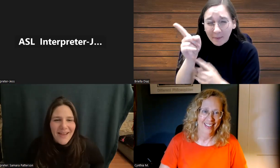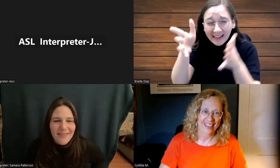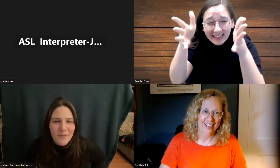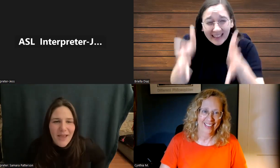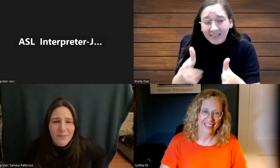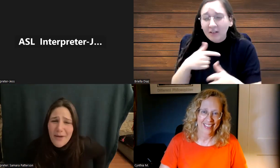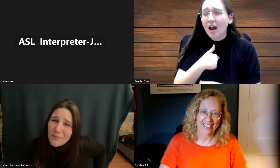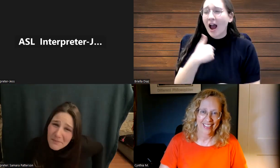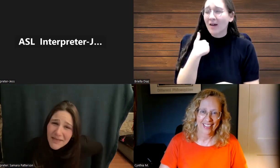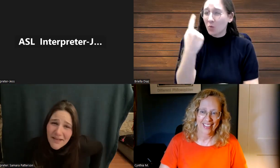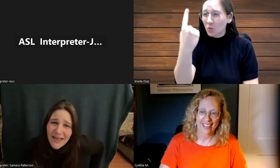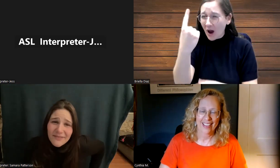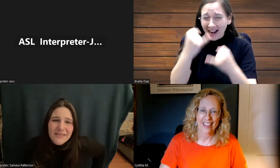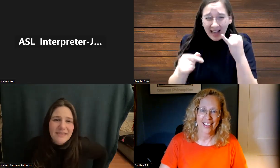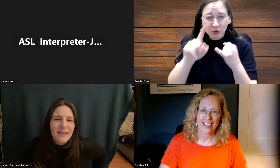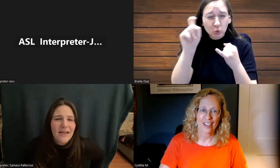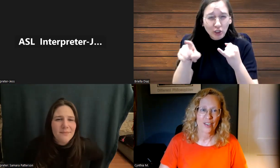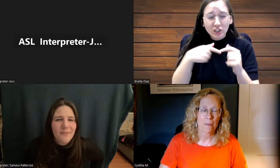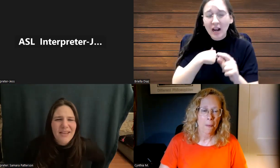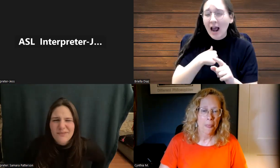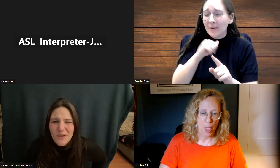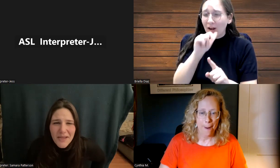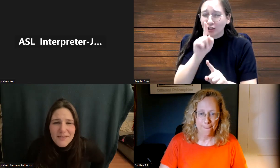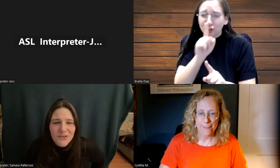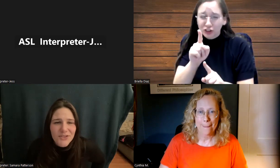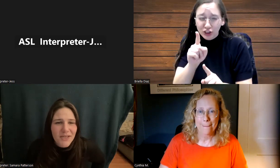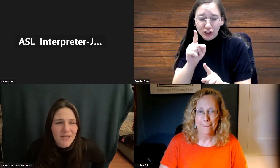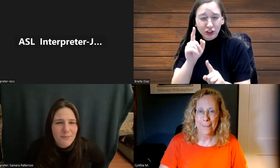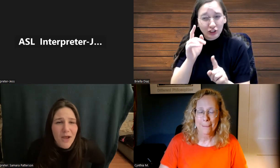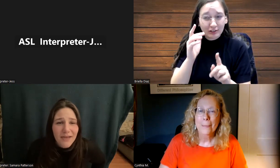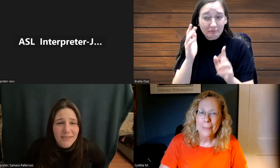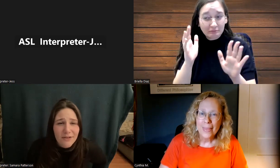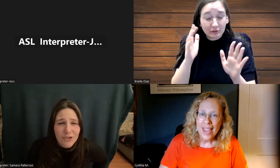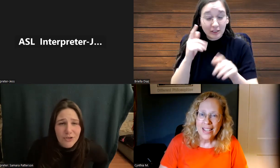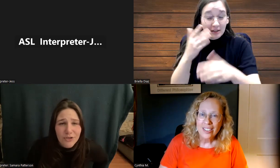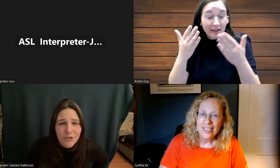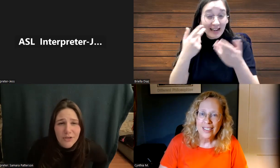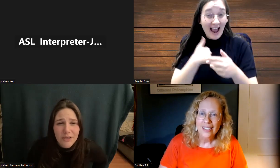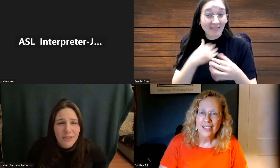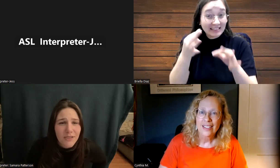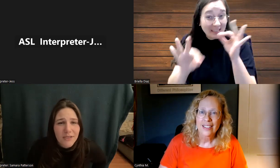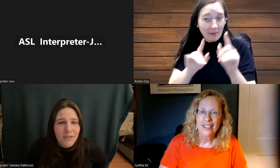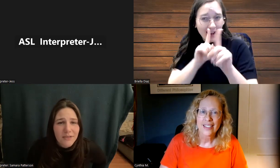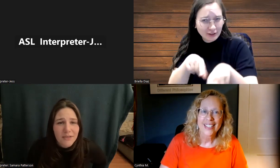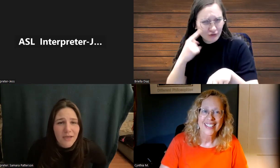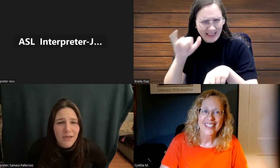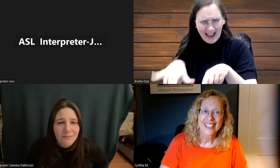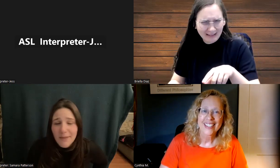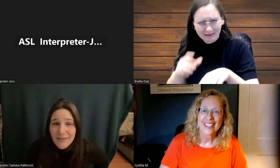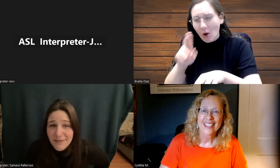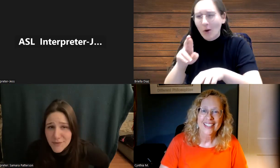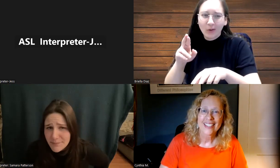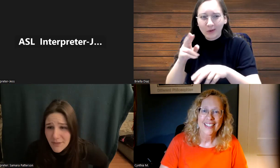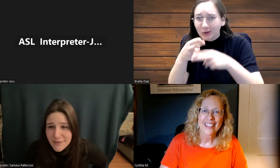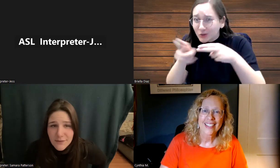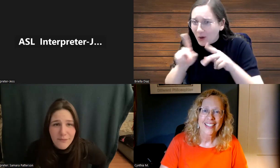All right, and then we have about 1 minute left. I have one last question. I'm not exactly sure.